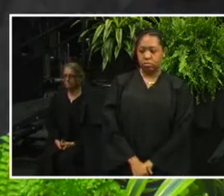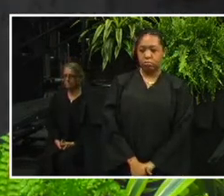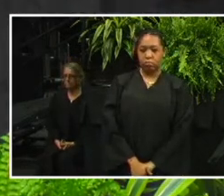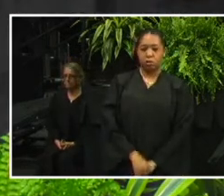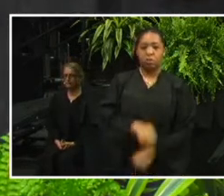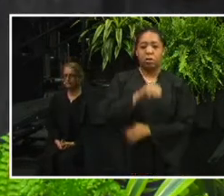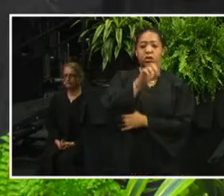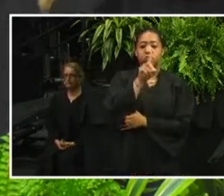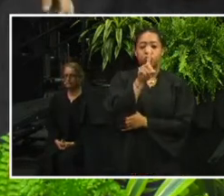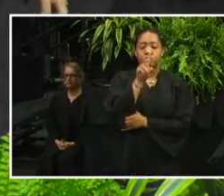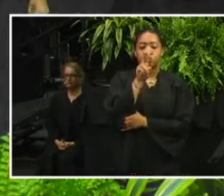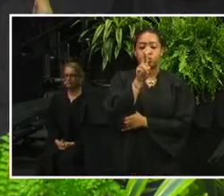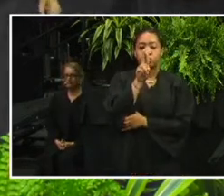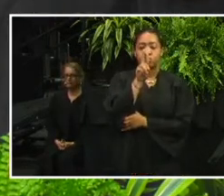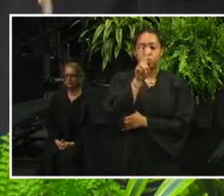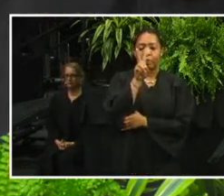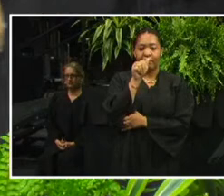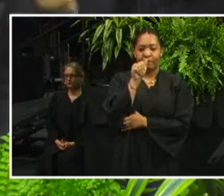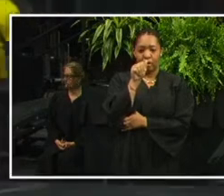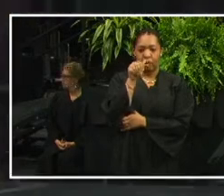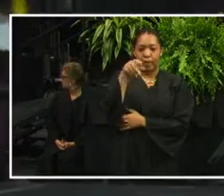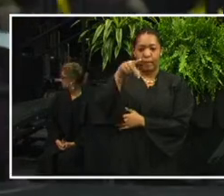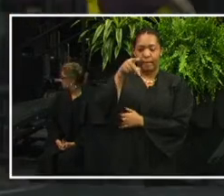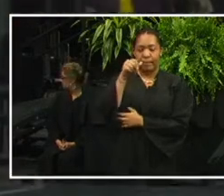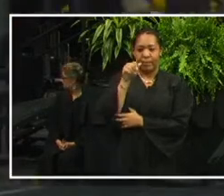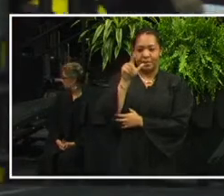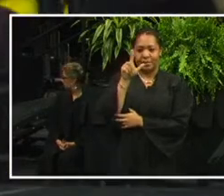Dhruva Patel.